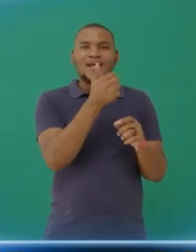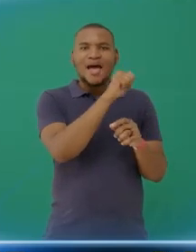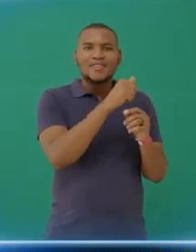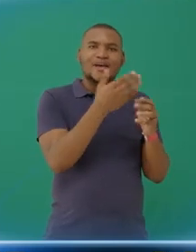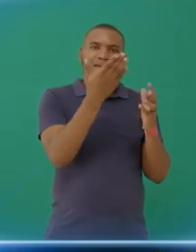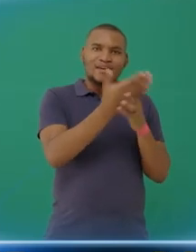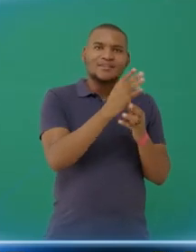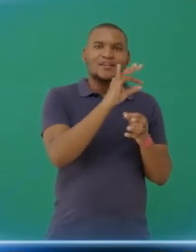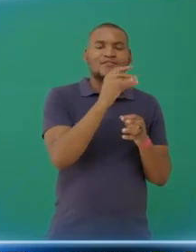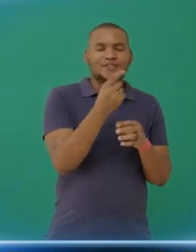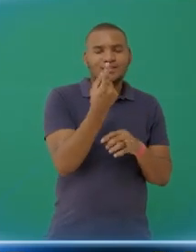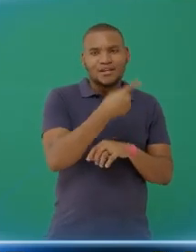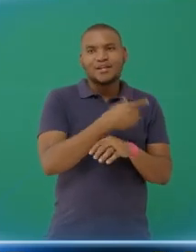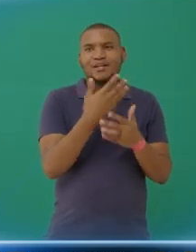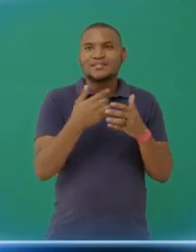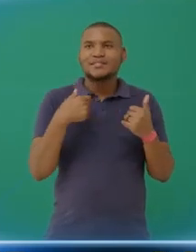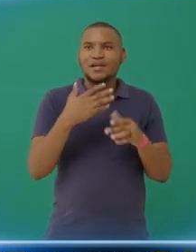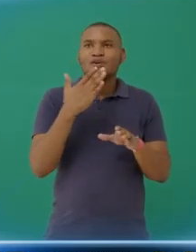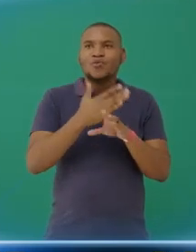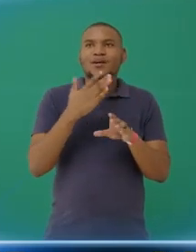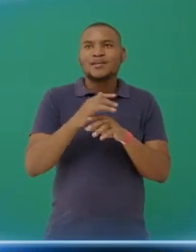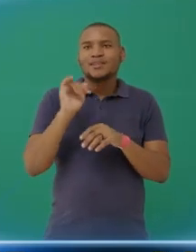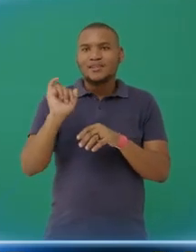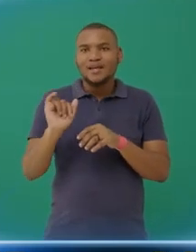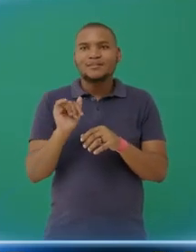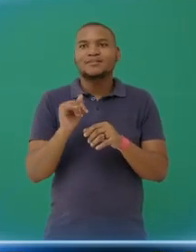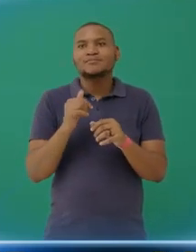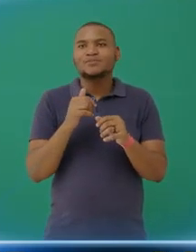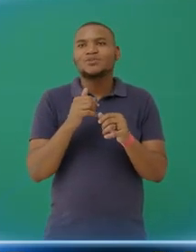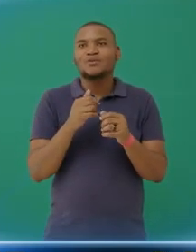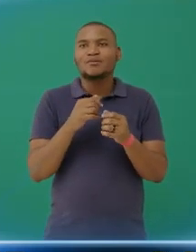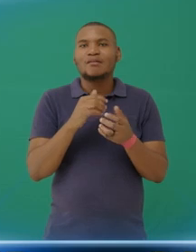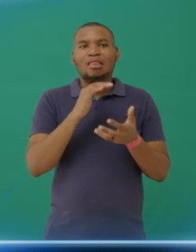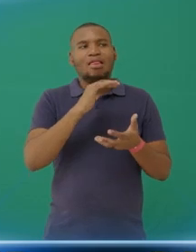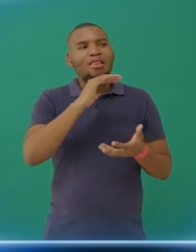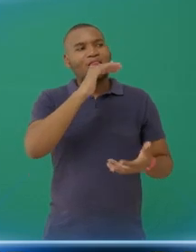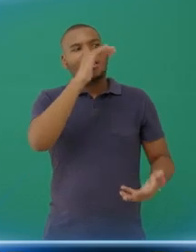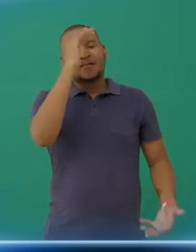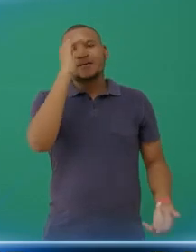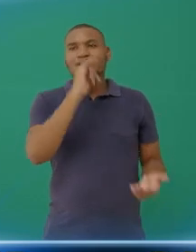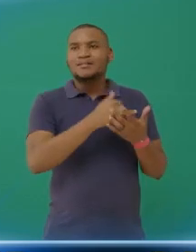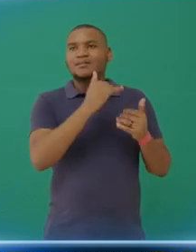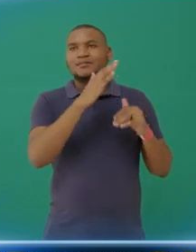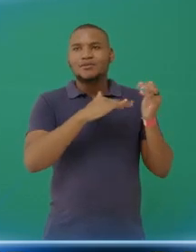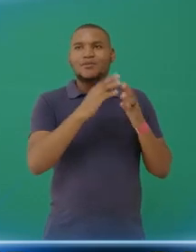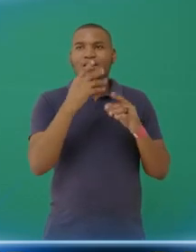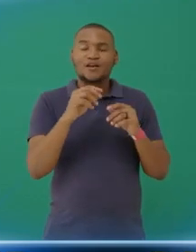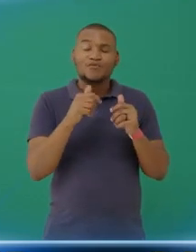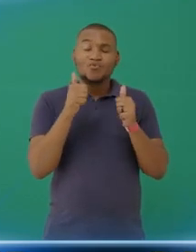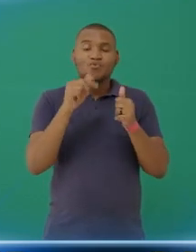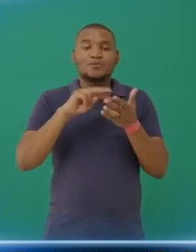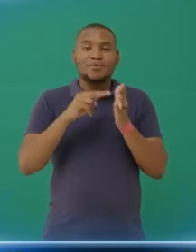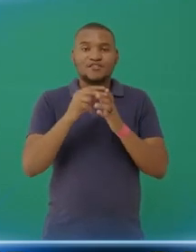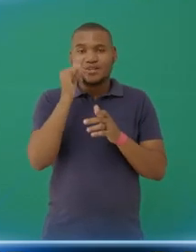every day, and so that they can start working off that terrible backlog that keeps on building. So we have great plans for the criminal justice system, and that